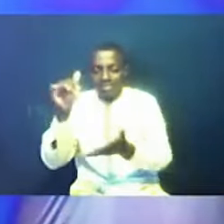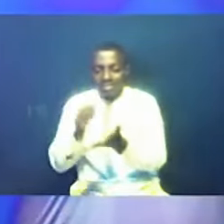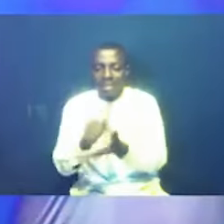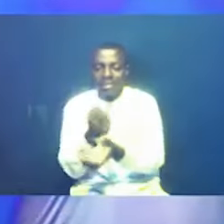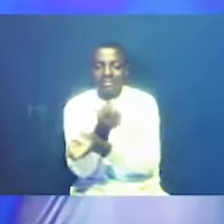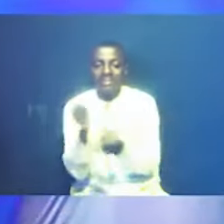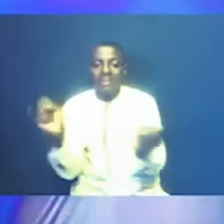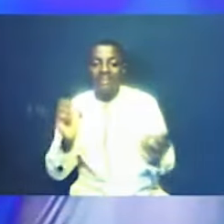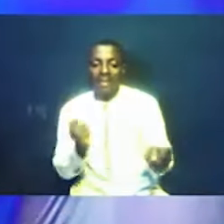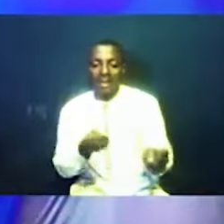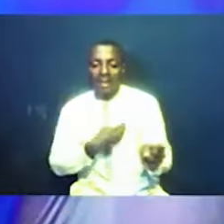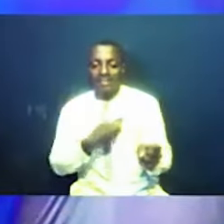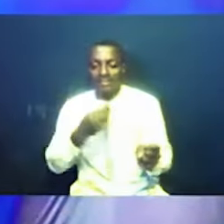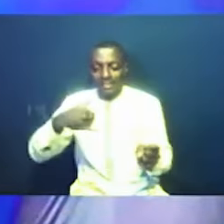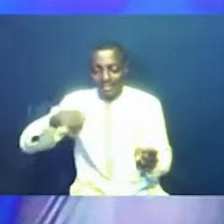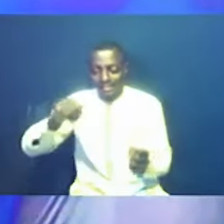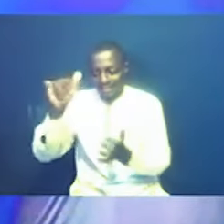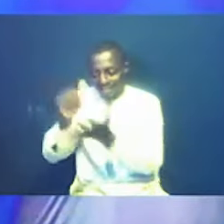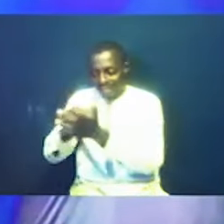say no to